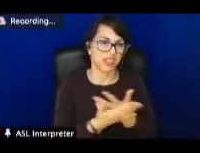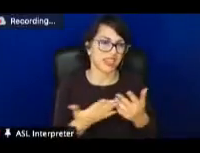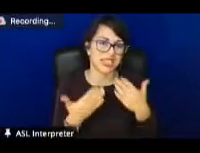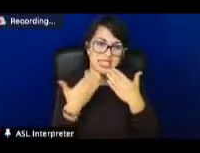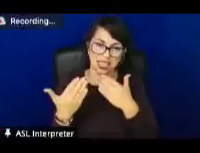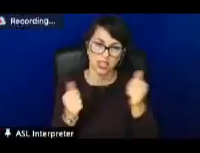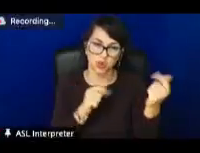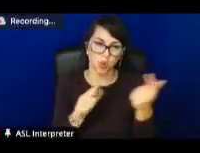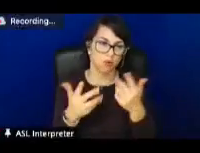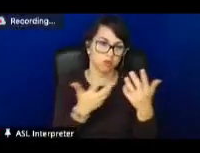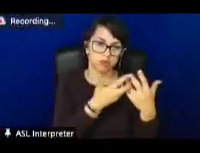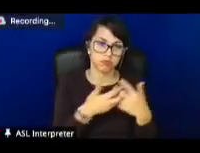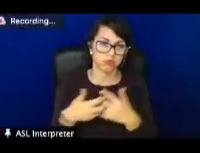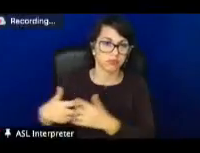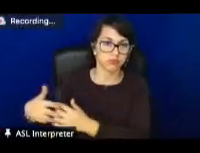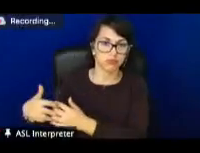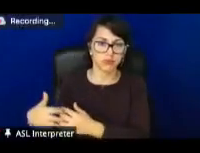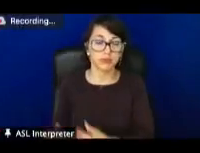Is there